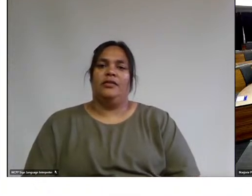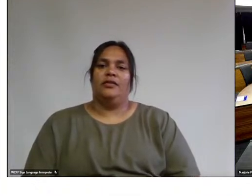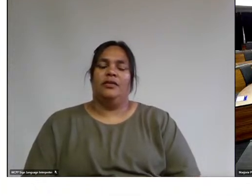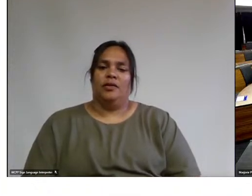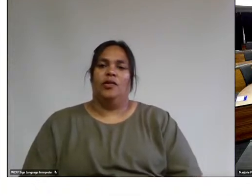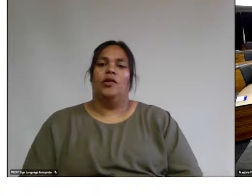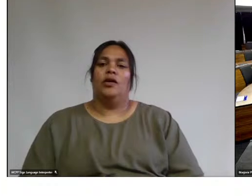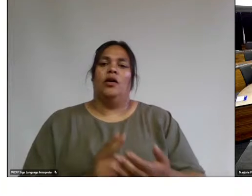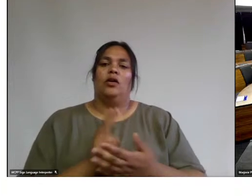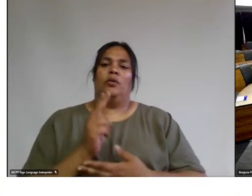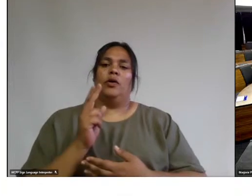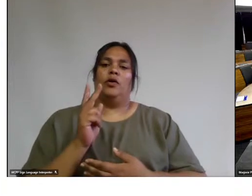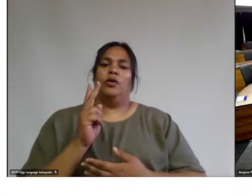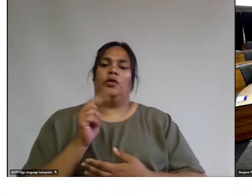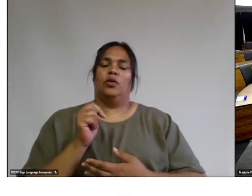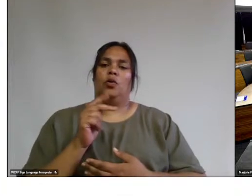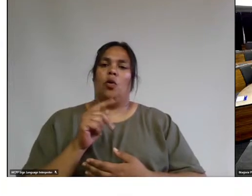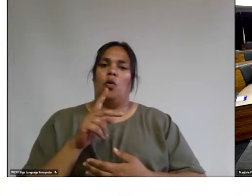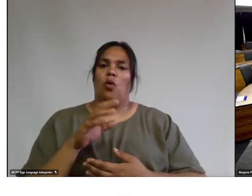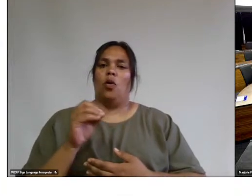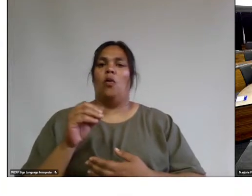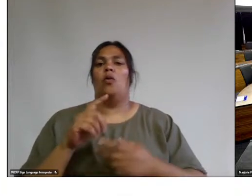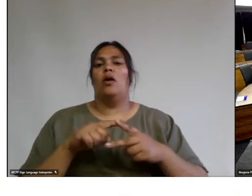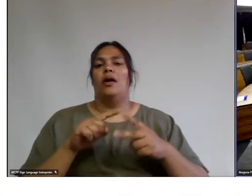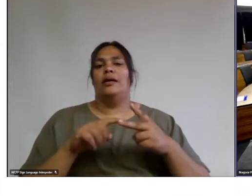Honorable Nkondlo, Honorable Said.